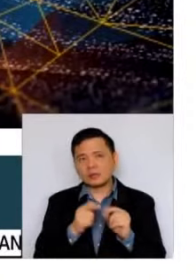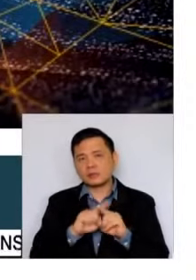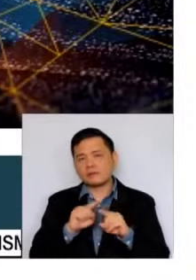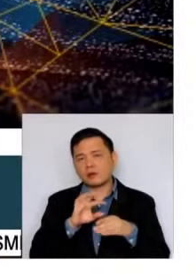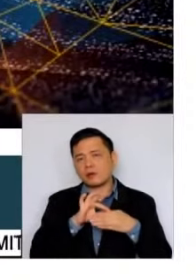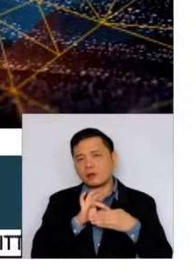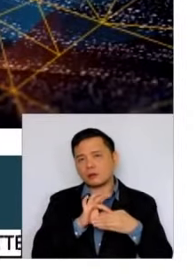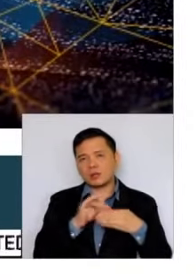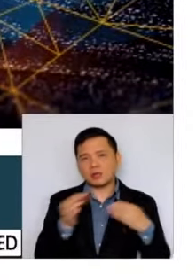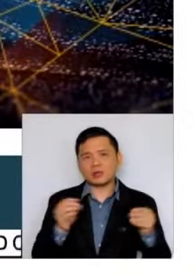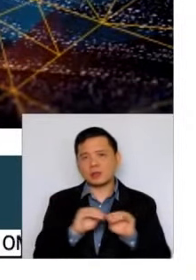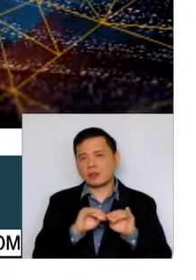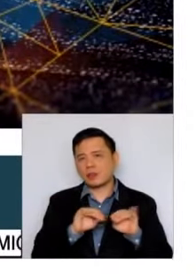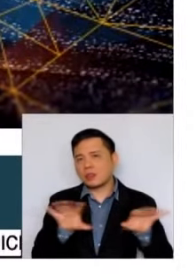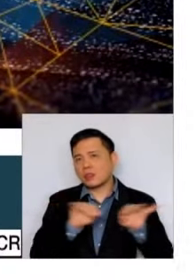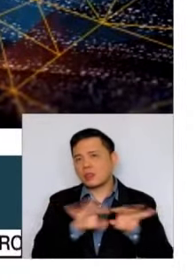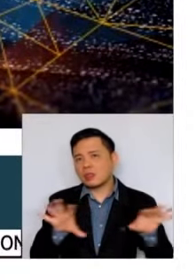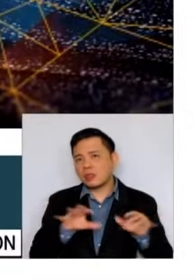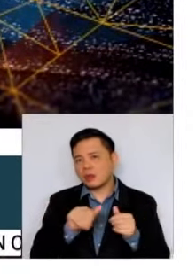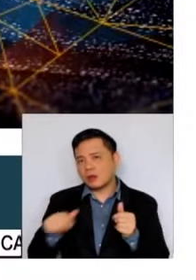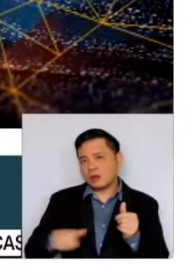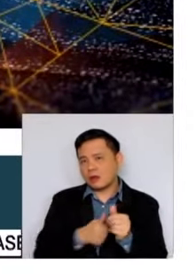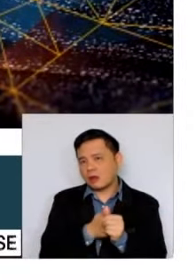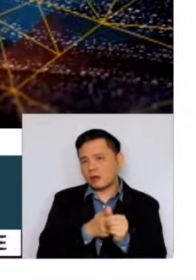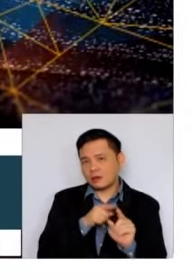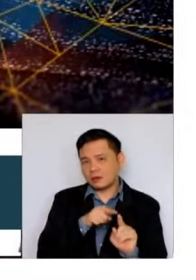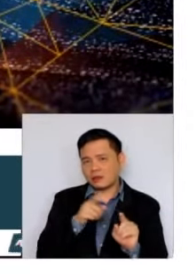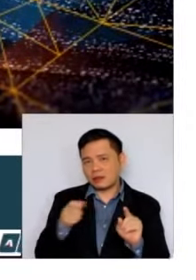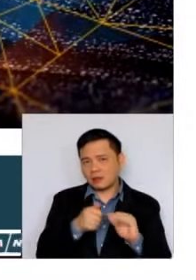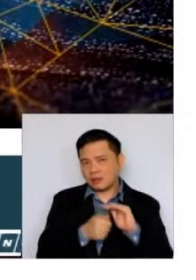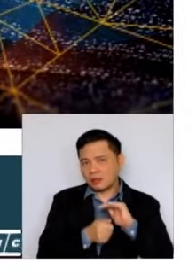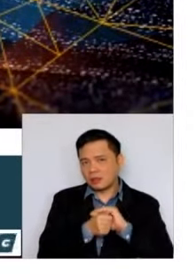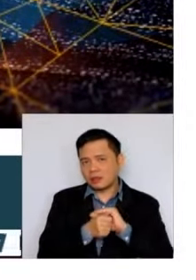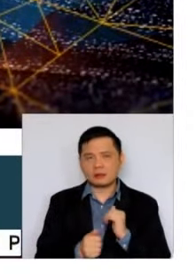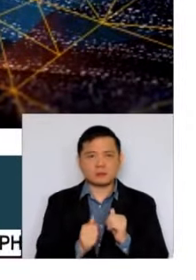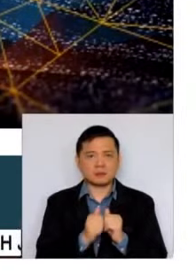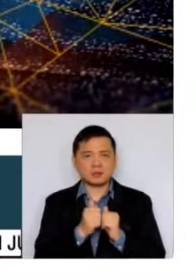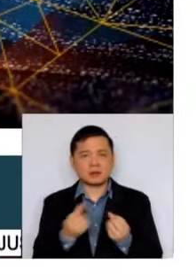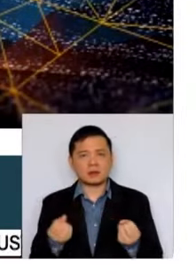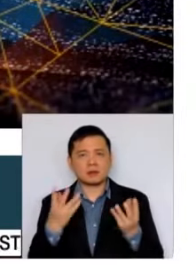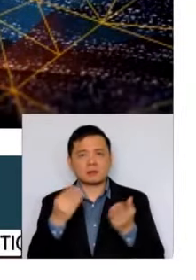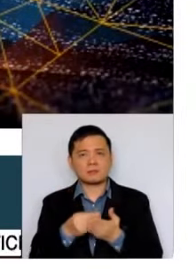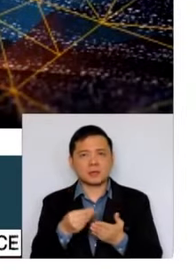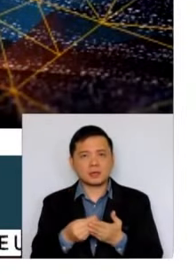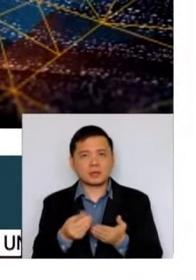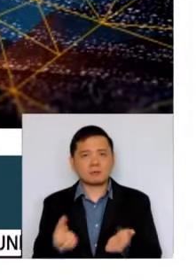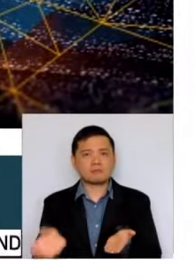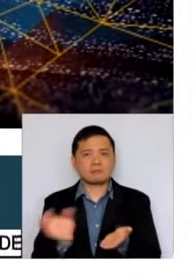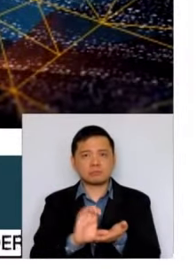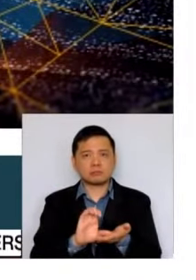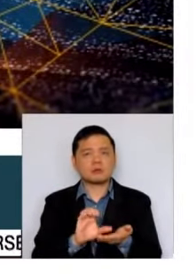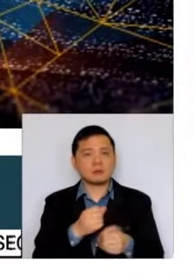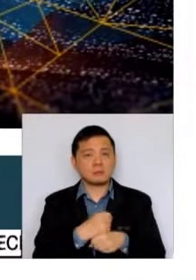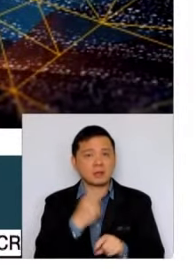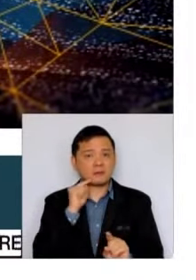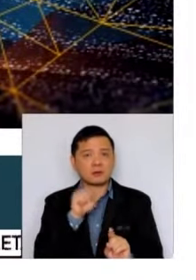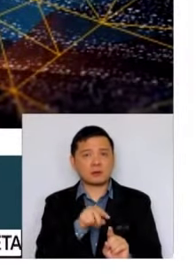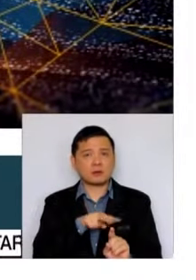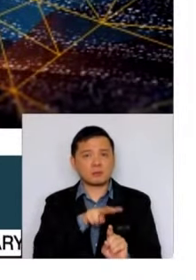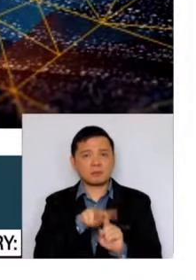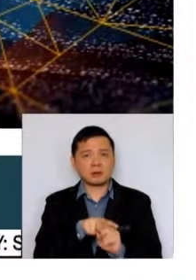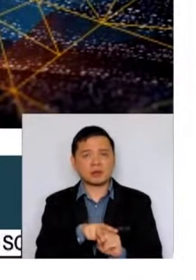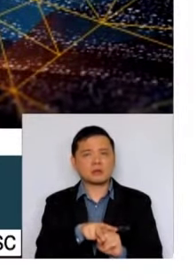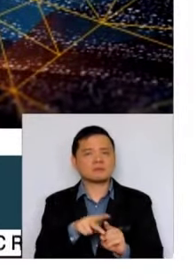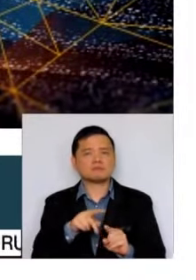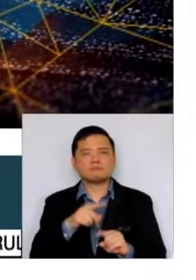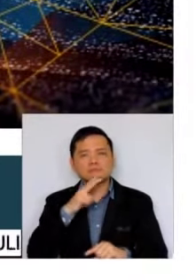information dissemination, then definitely the amounts of monies or investments made on those executions